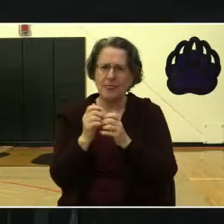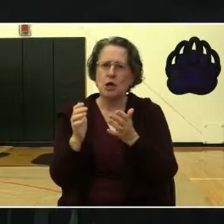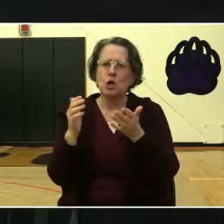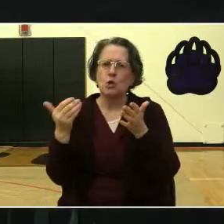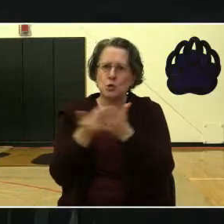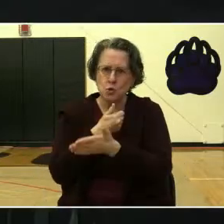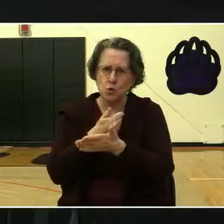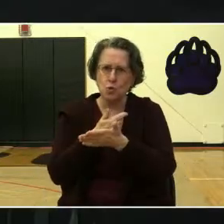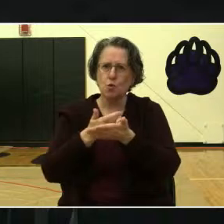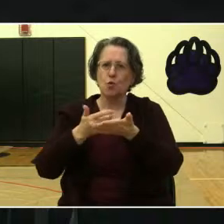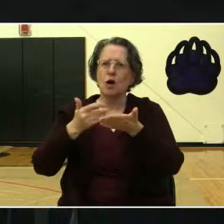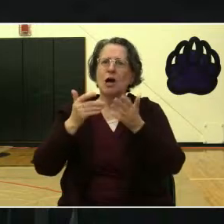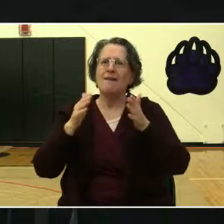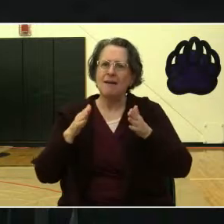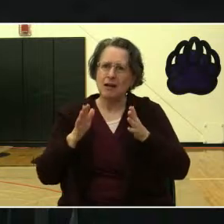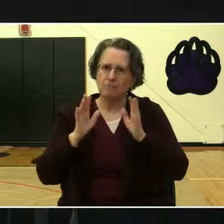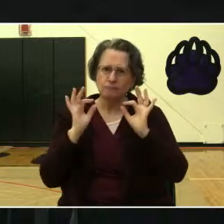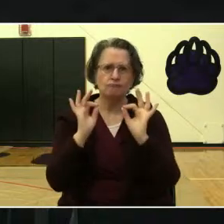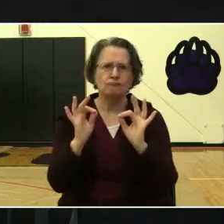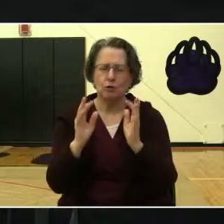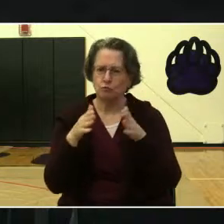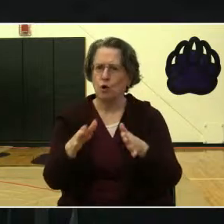Mr agavi is